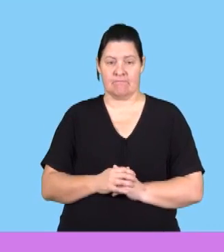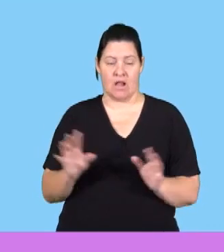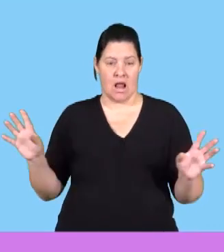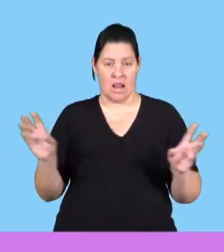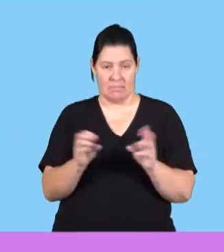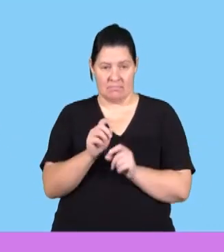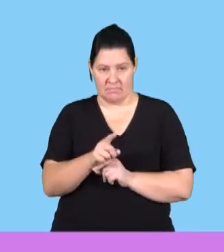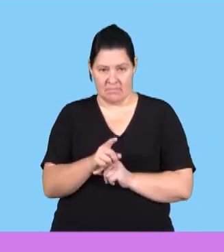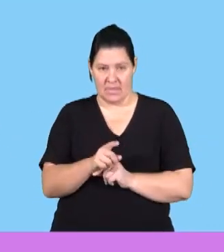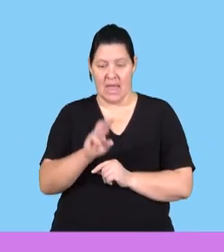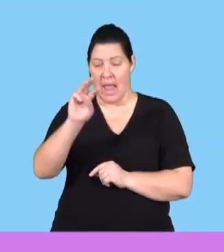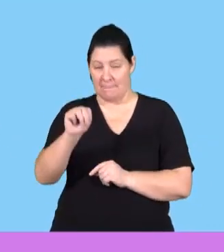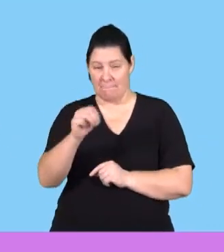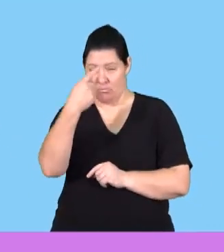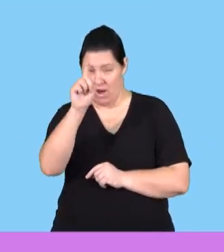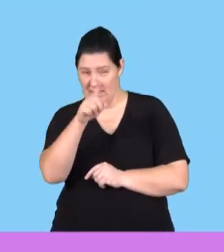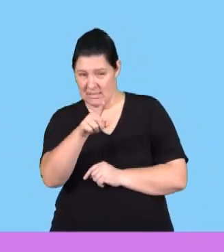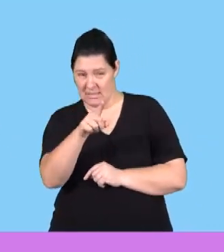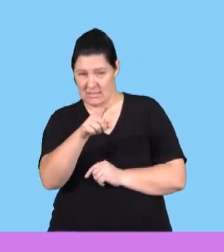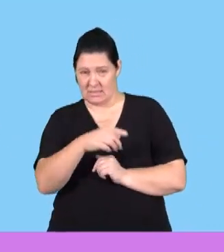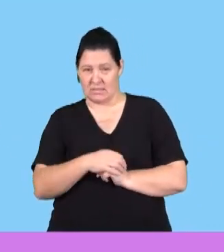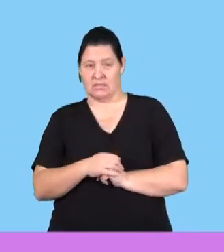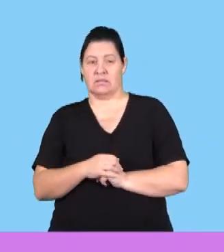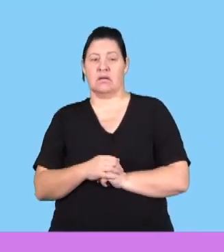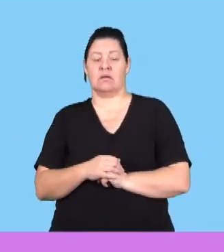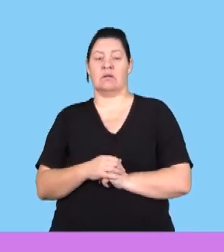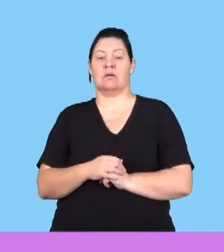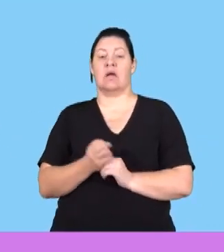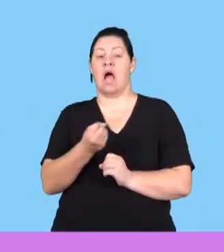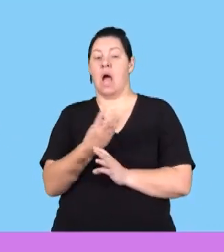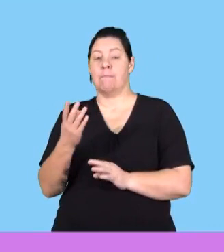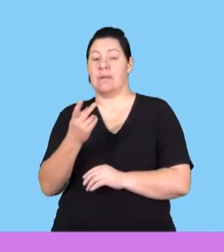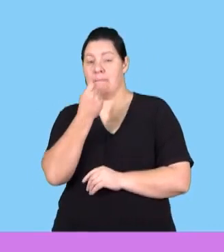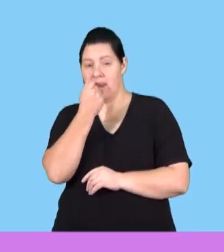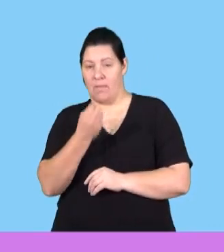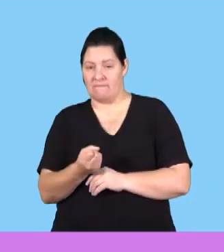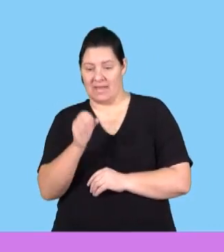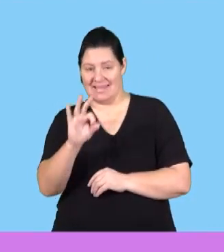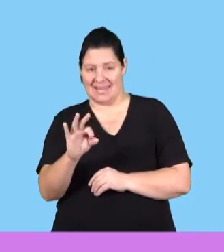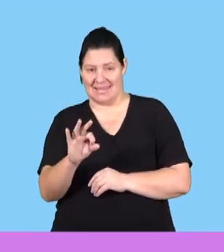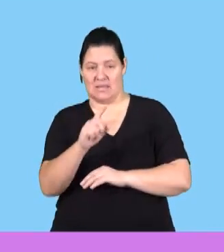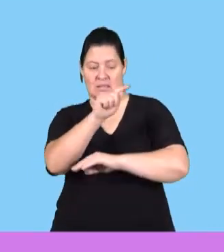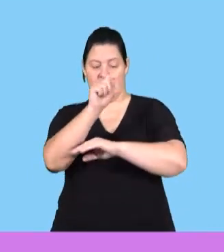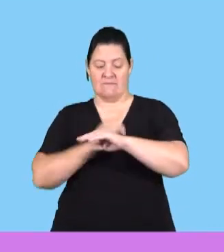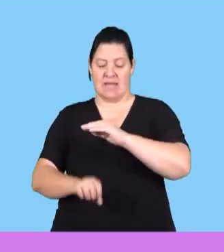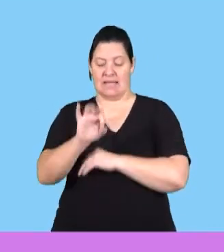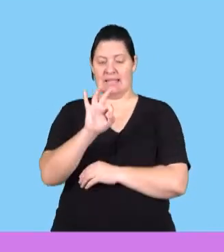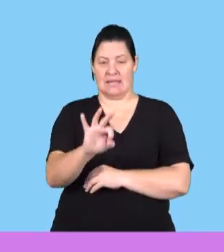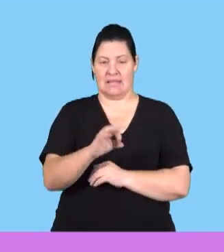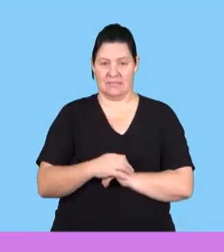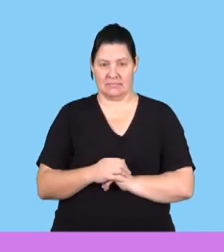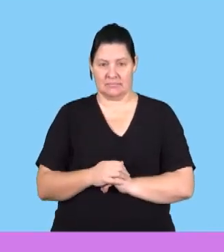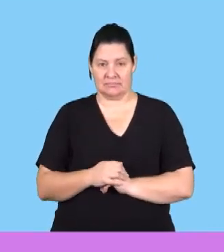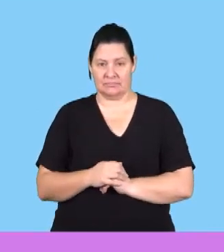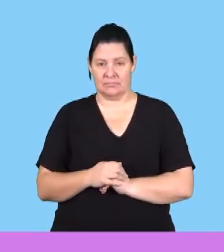1.88. And remember, all of this is in meters, It's indicated there in the table as well. How many males do I have? 3. So therefore,